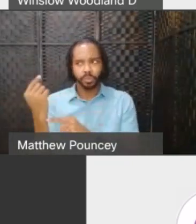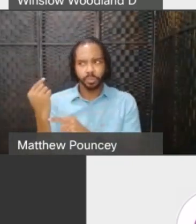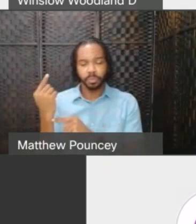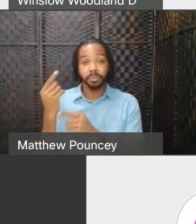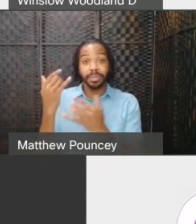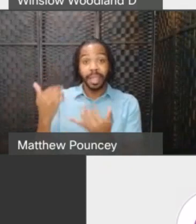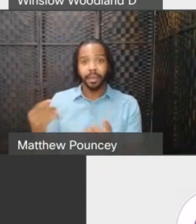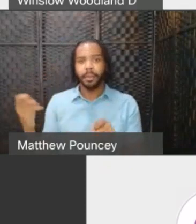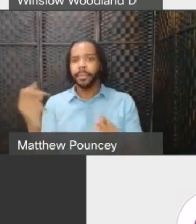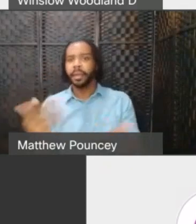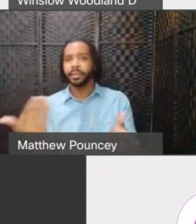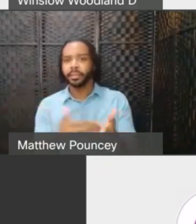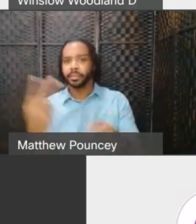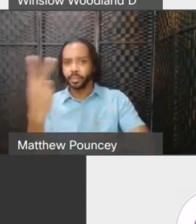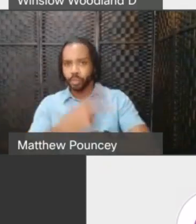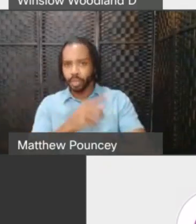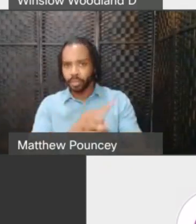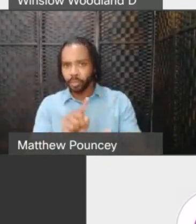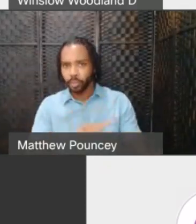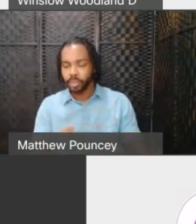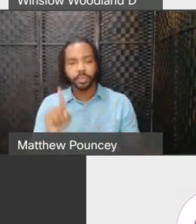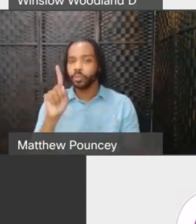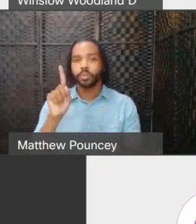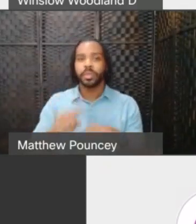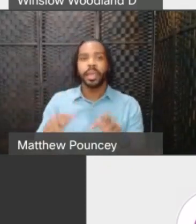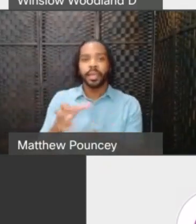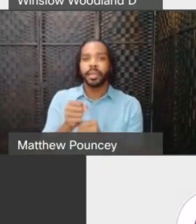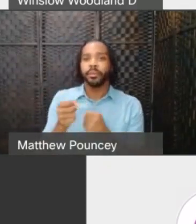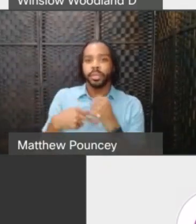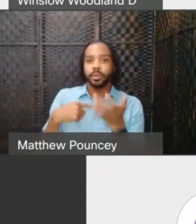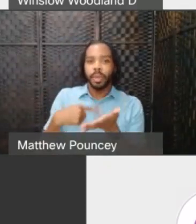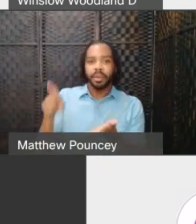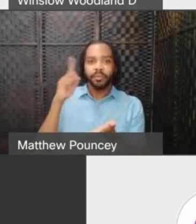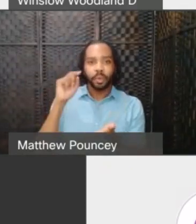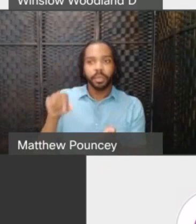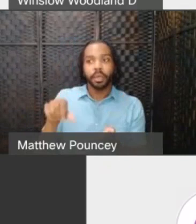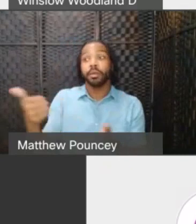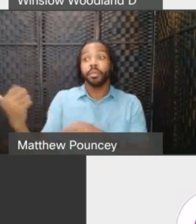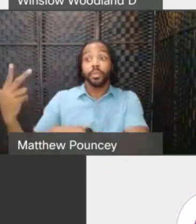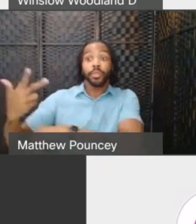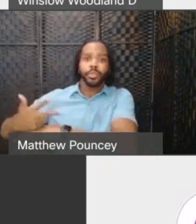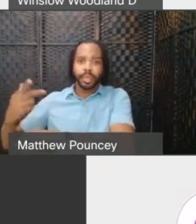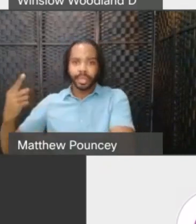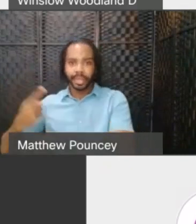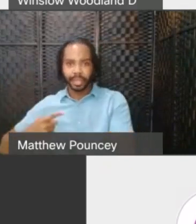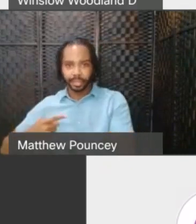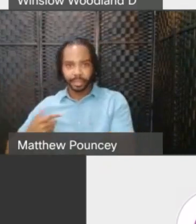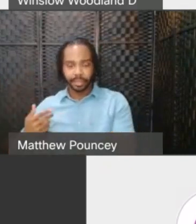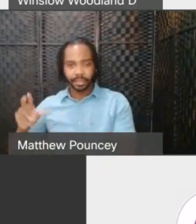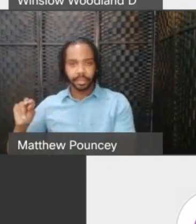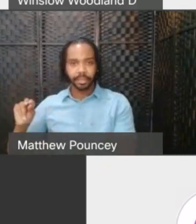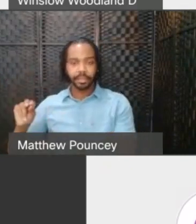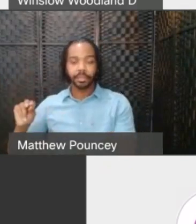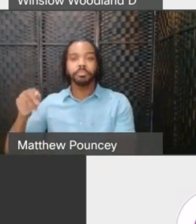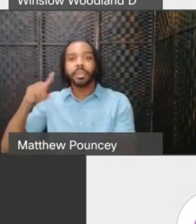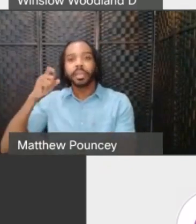2 days a week now, you can't get retainer payments for the other 3 days because the only thing you really lost out on